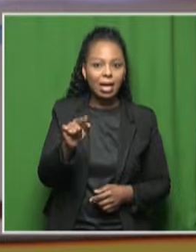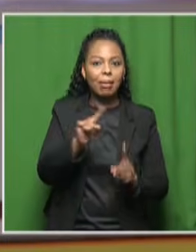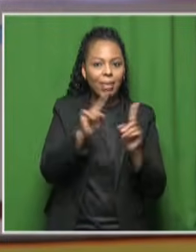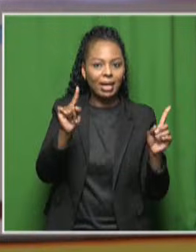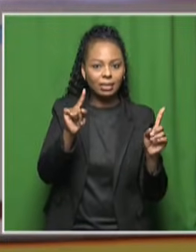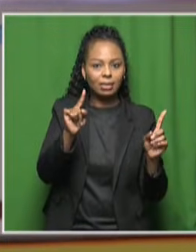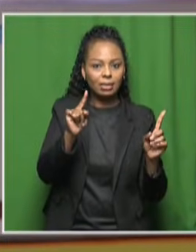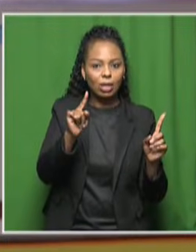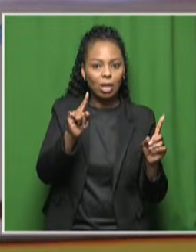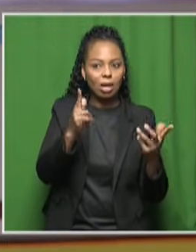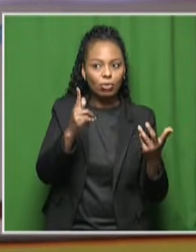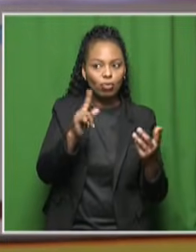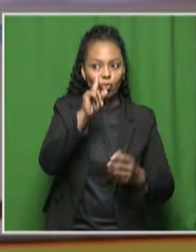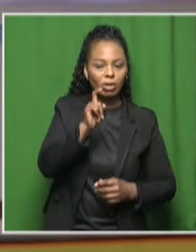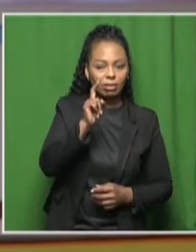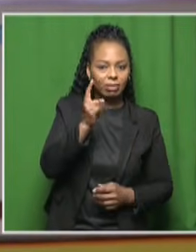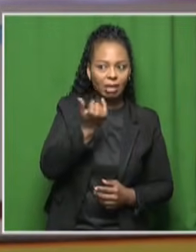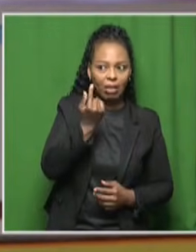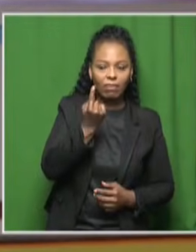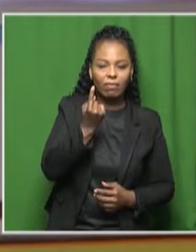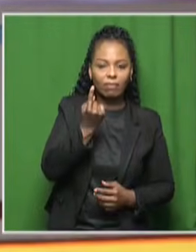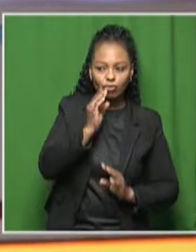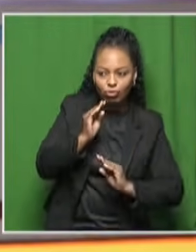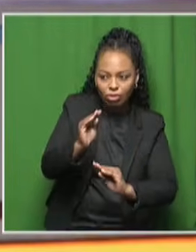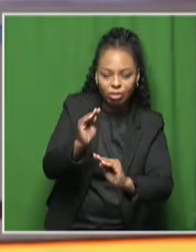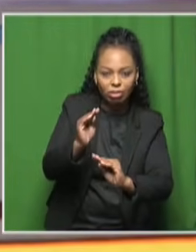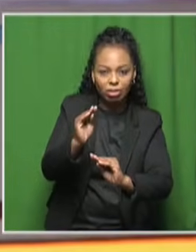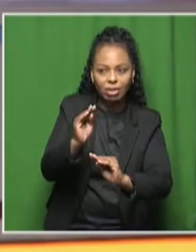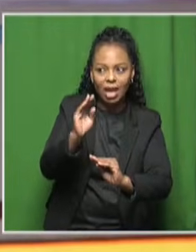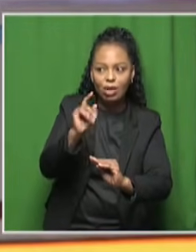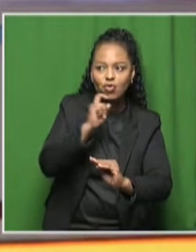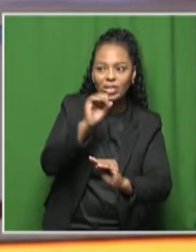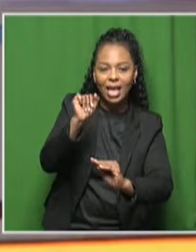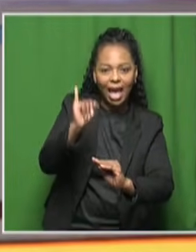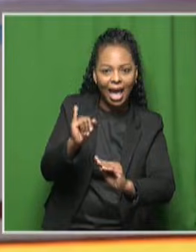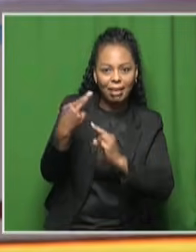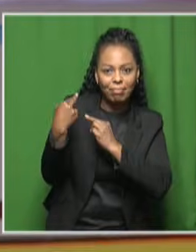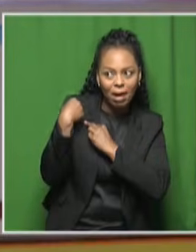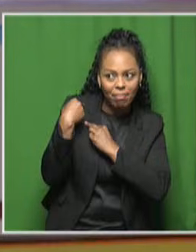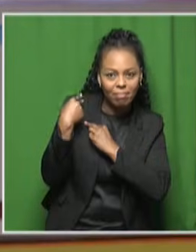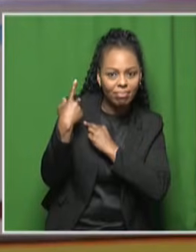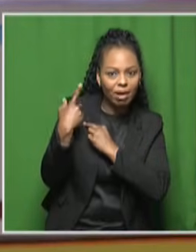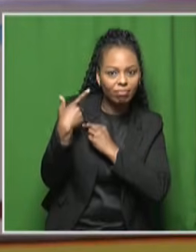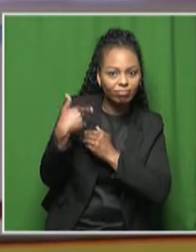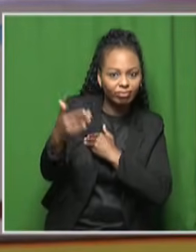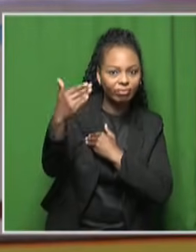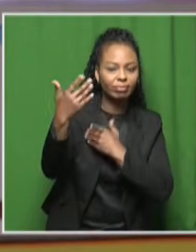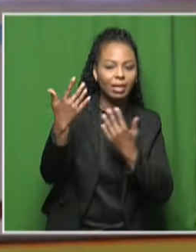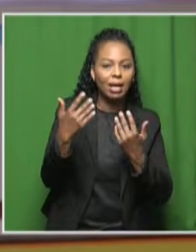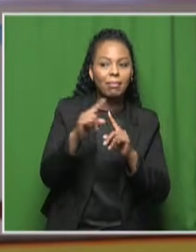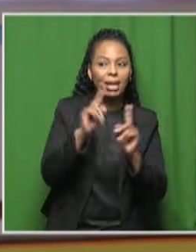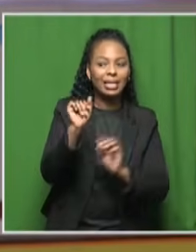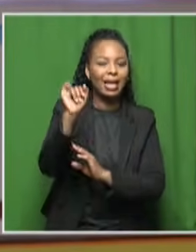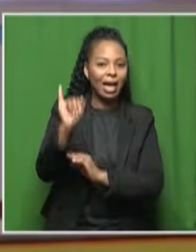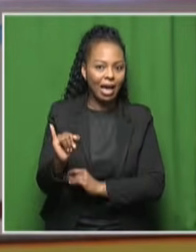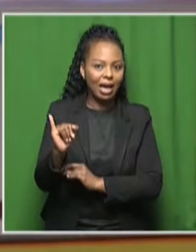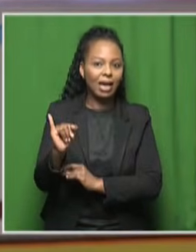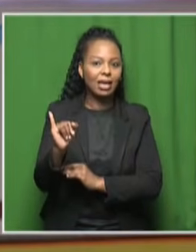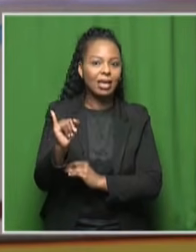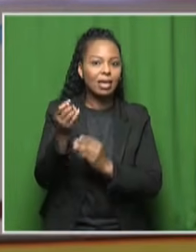responsibly. I think the AI itself helps in terms of guiding,